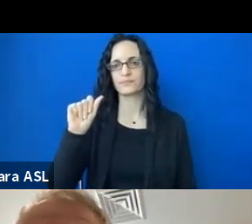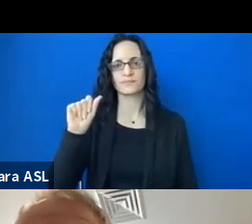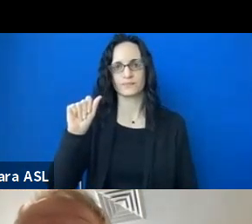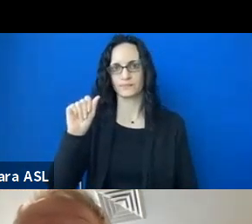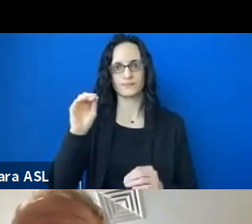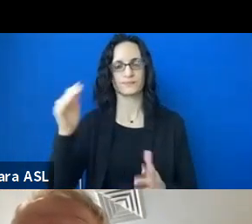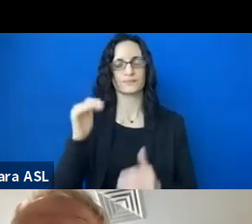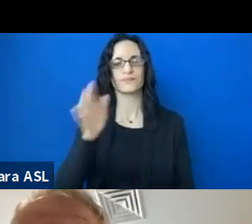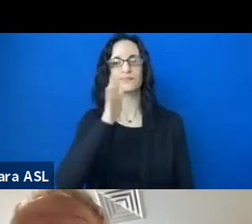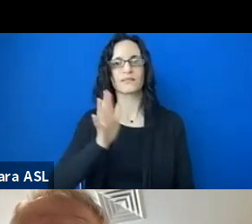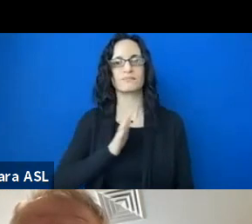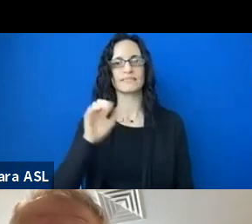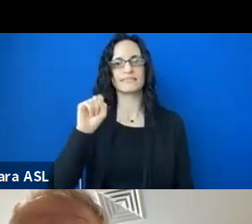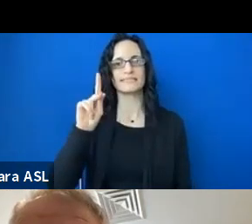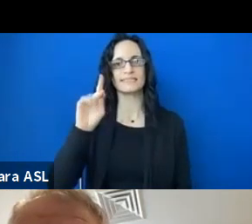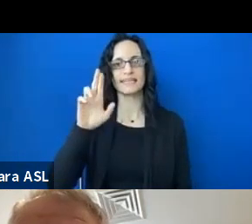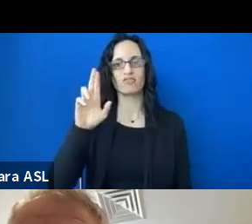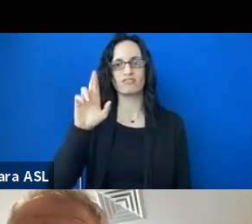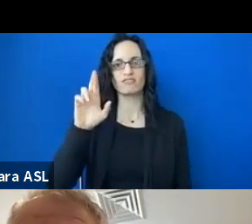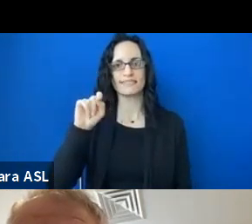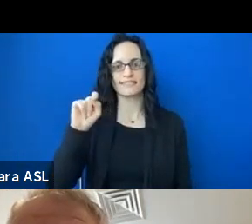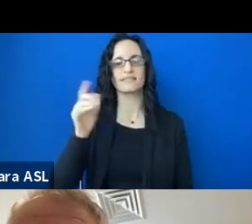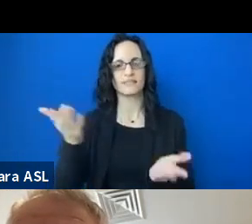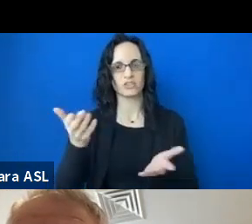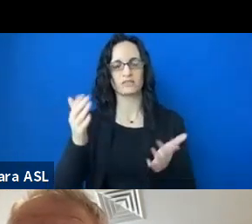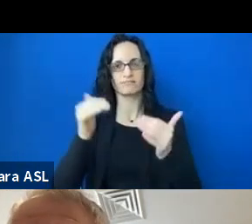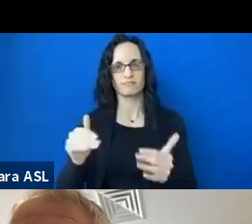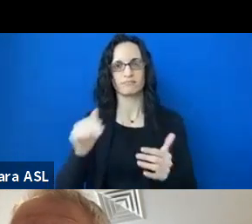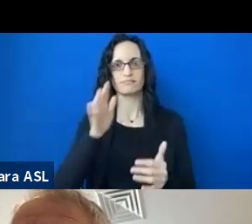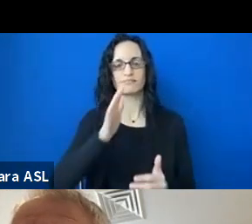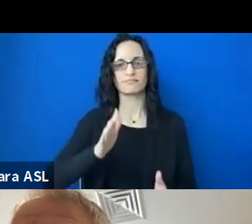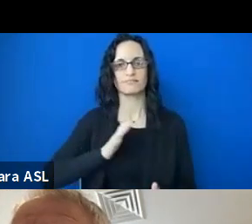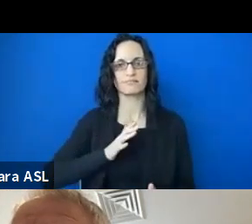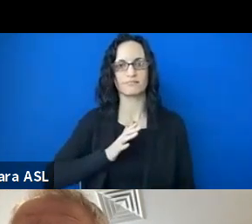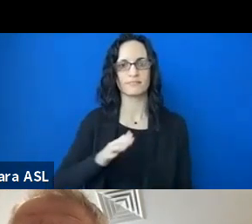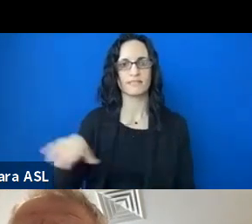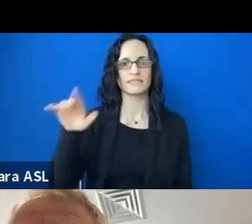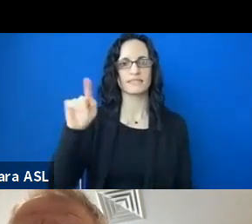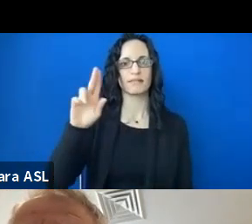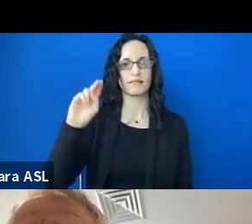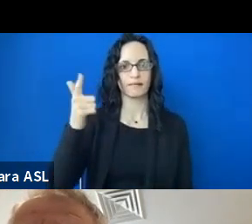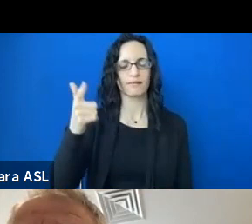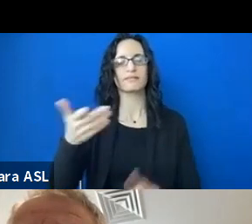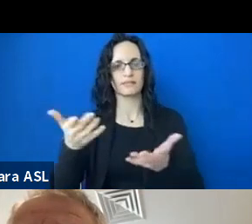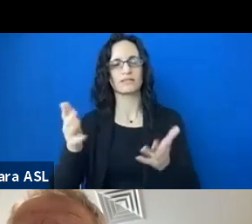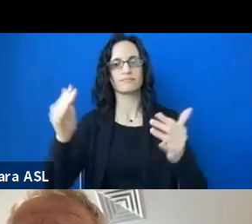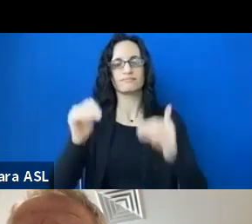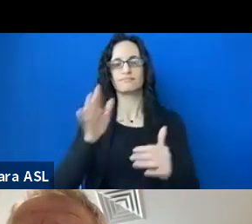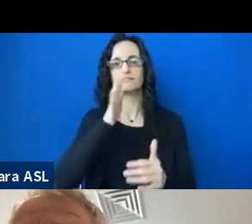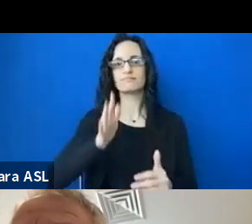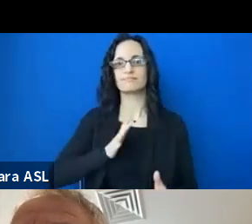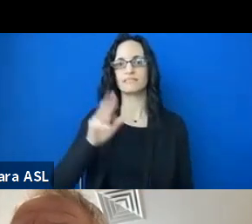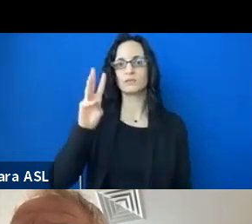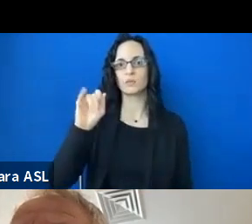Ms. Garrett? Present. Ms. Tang? Present. Ms. Waite?